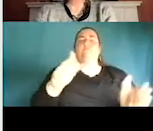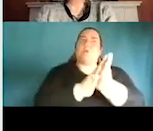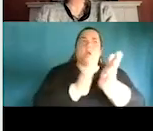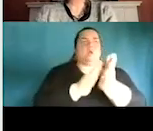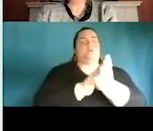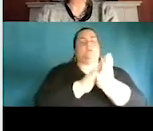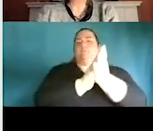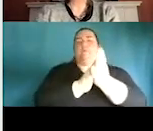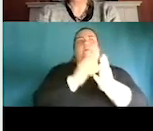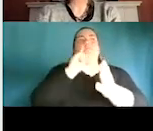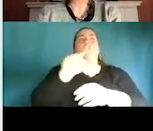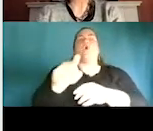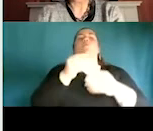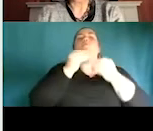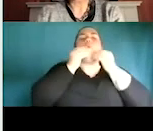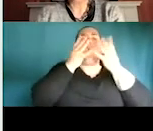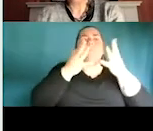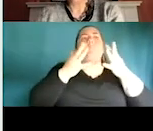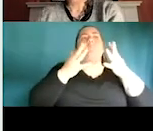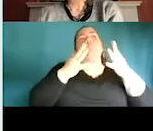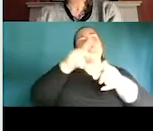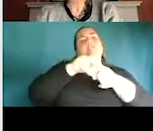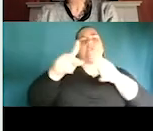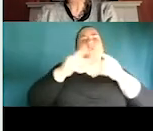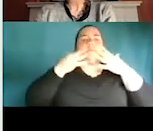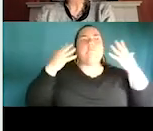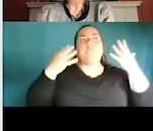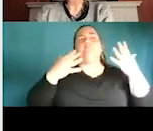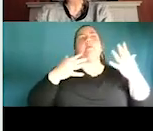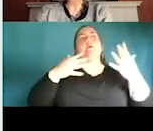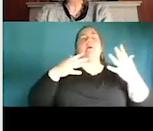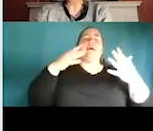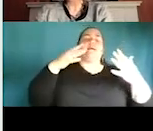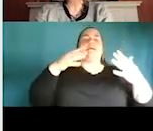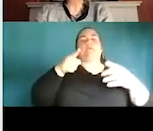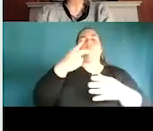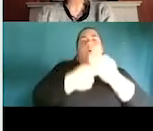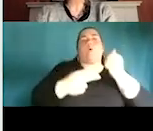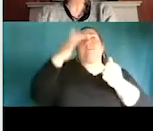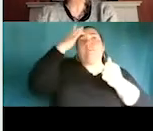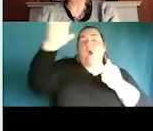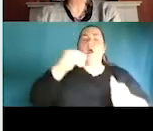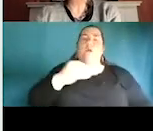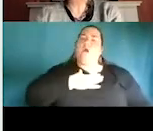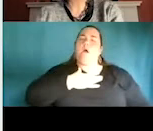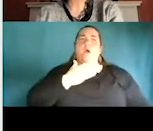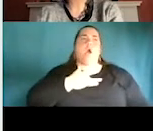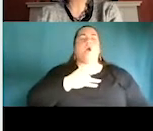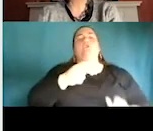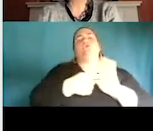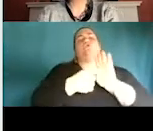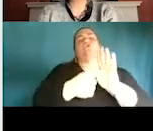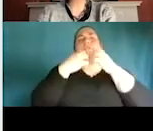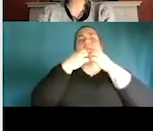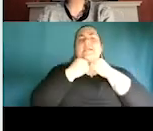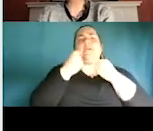that effectively mixes head and heart. Professor Lopez Sanders demonstrates exceptional care for the many students